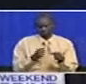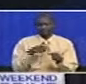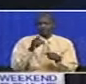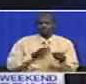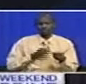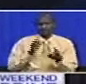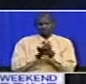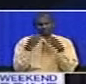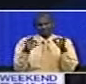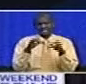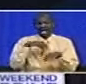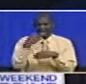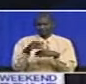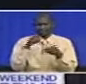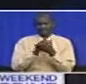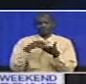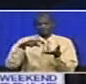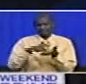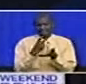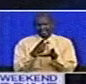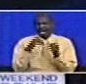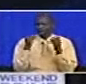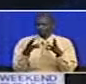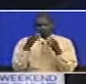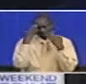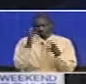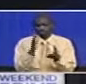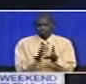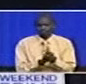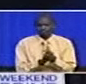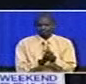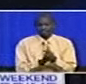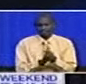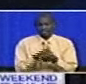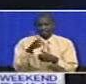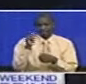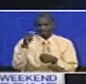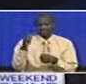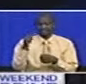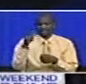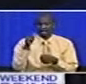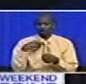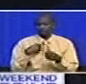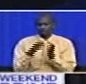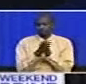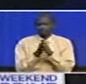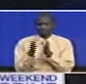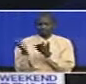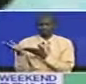released by the kidnappers after her family paid an unknown amount of money in ransom. Betty Kialo brings us the details.